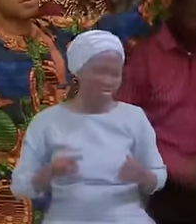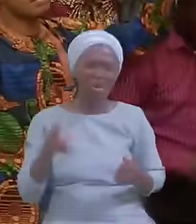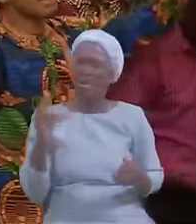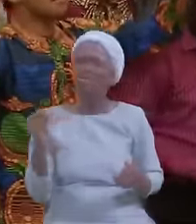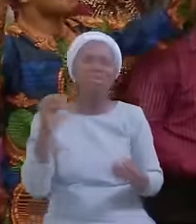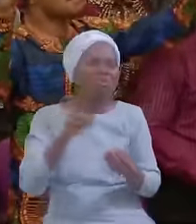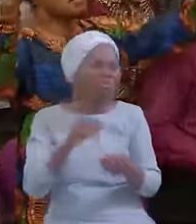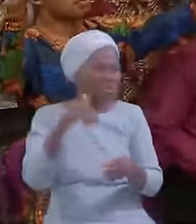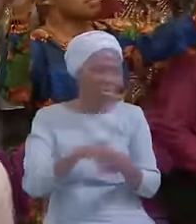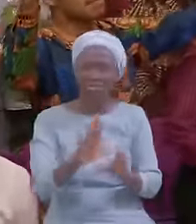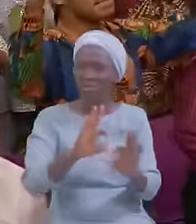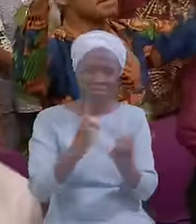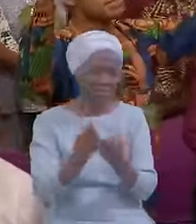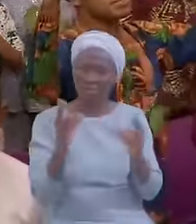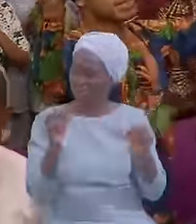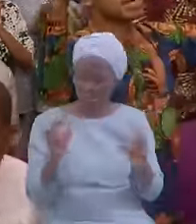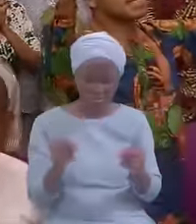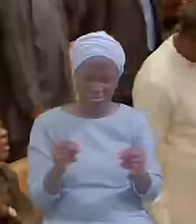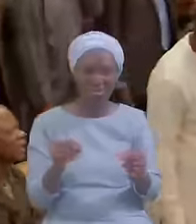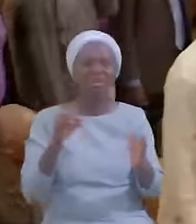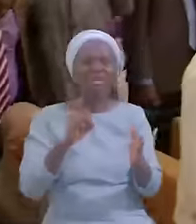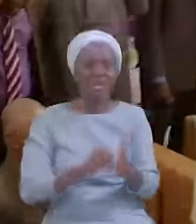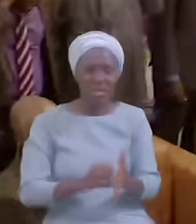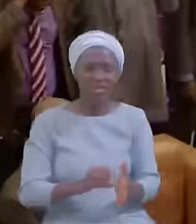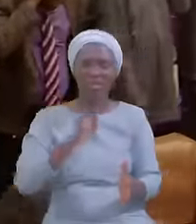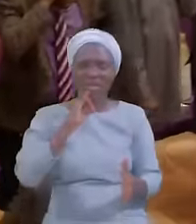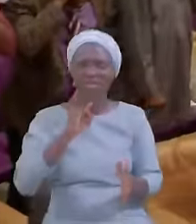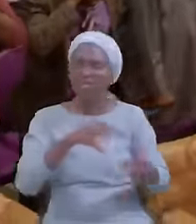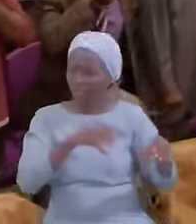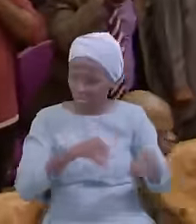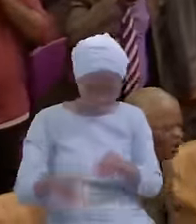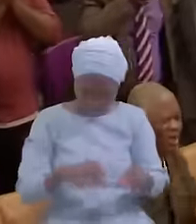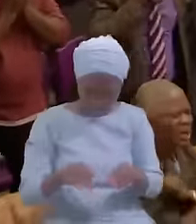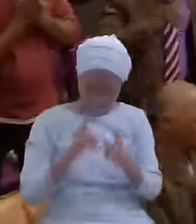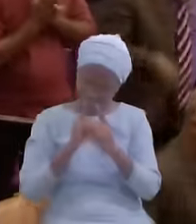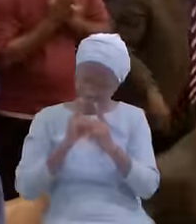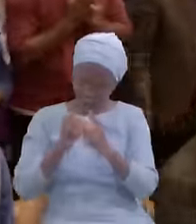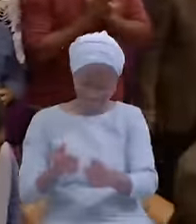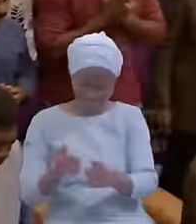your family. No, it is done.